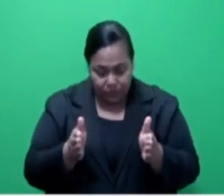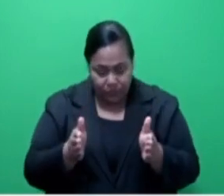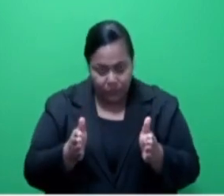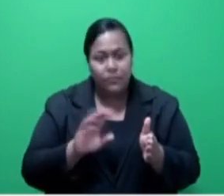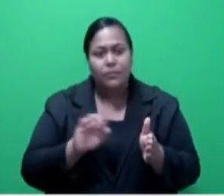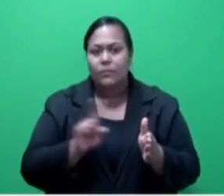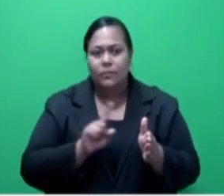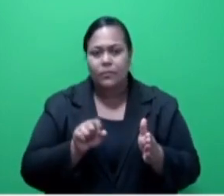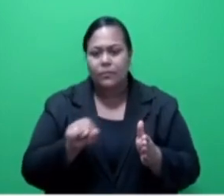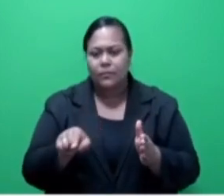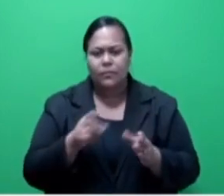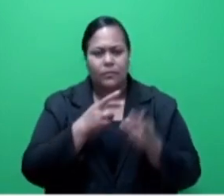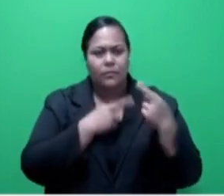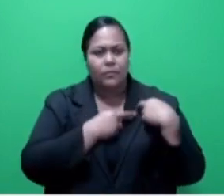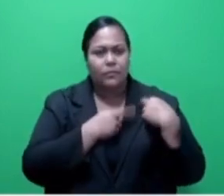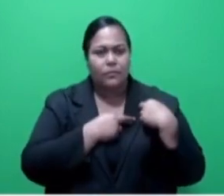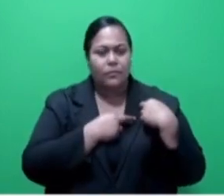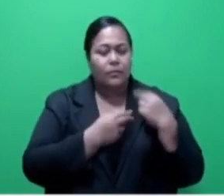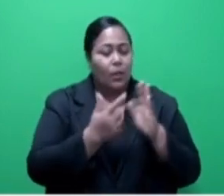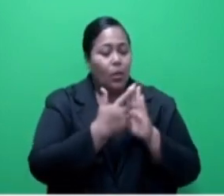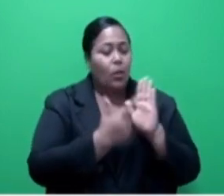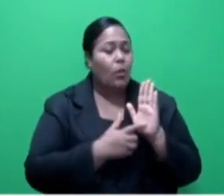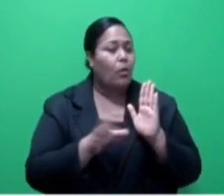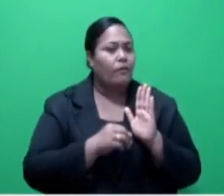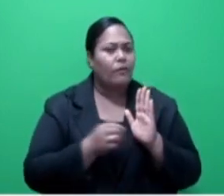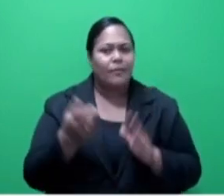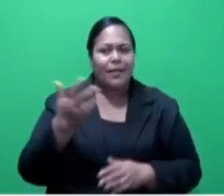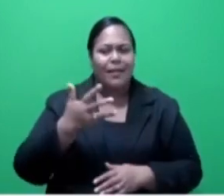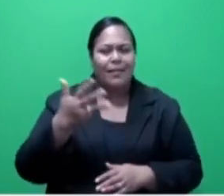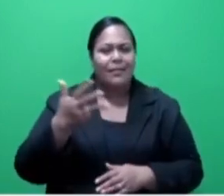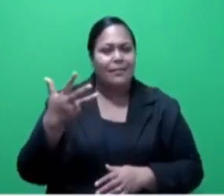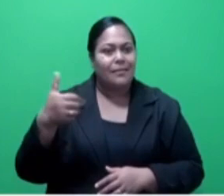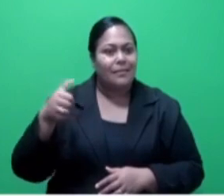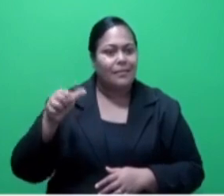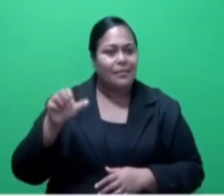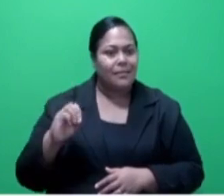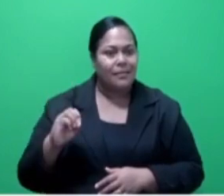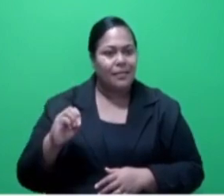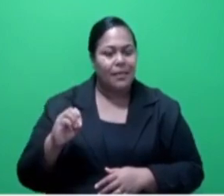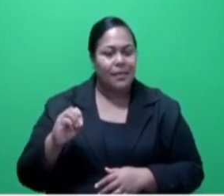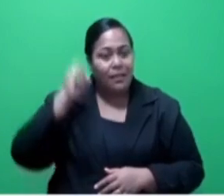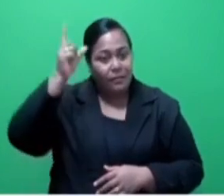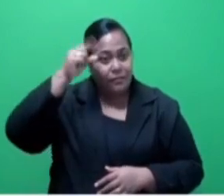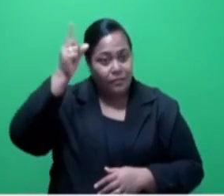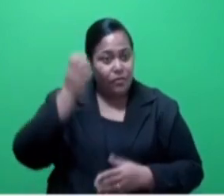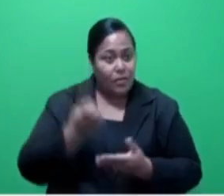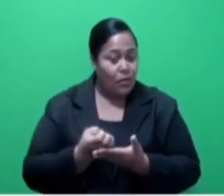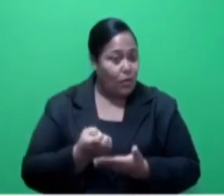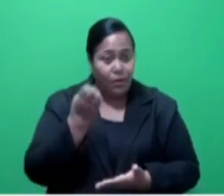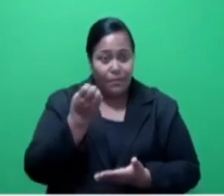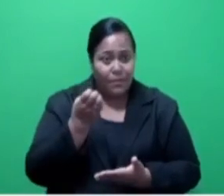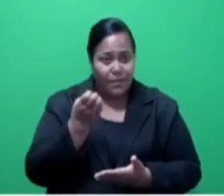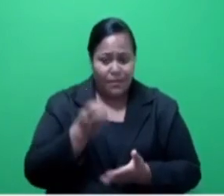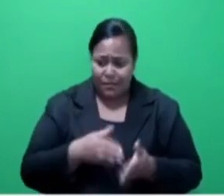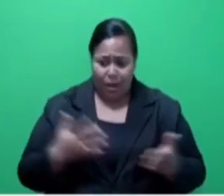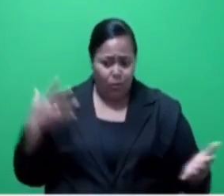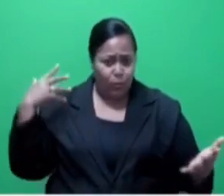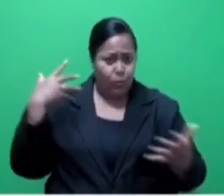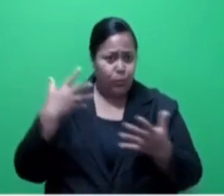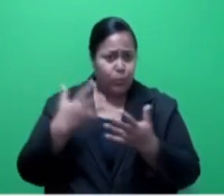This law was put in place in the 1960s. The Fijian economy has substantially changed since